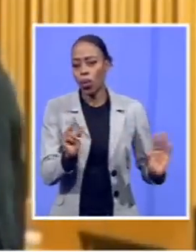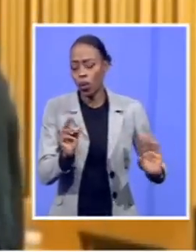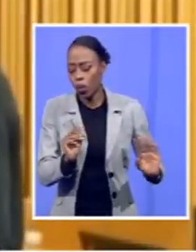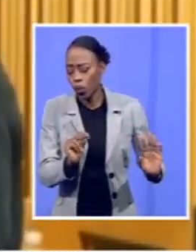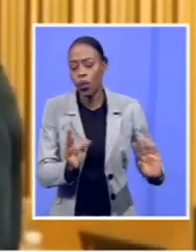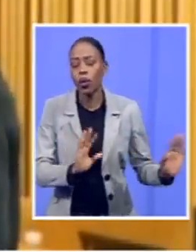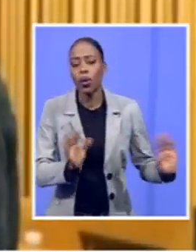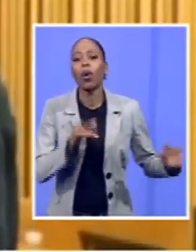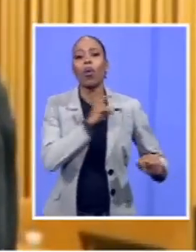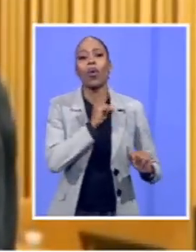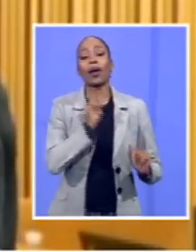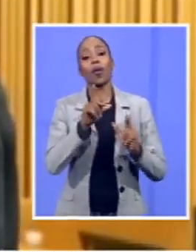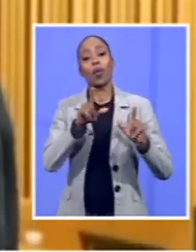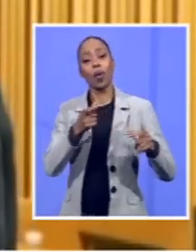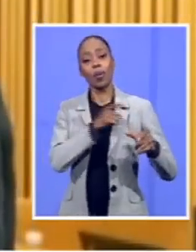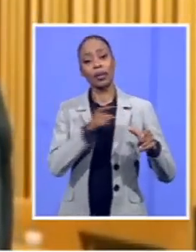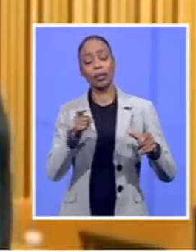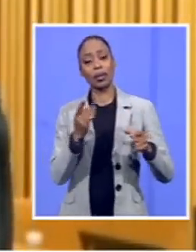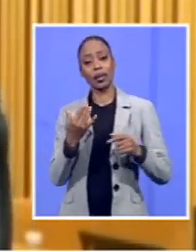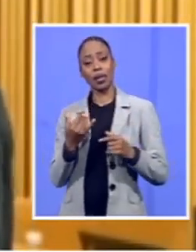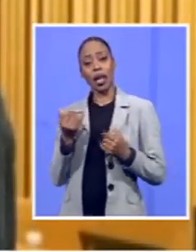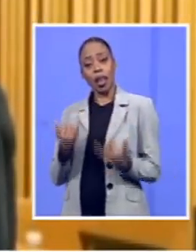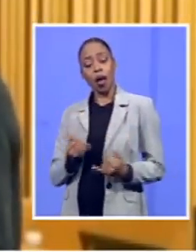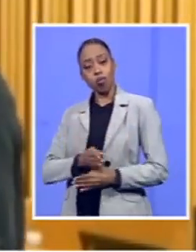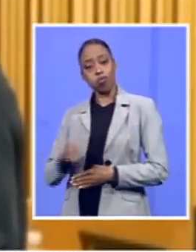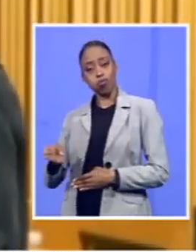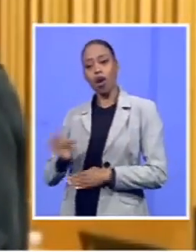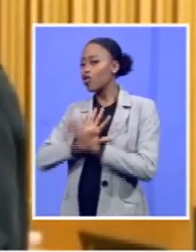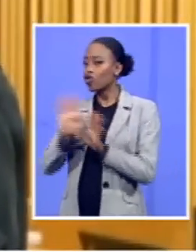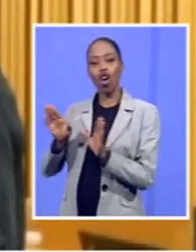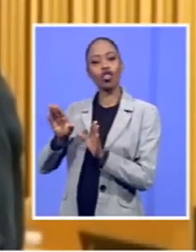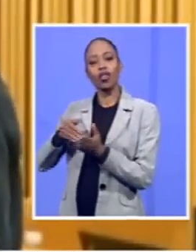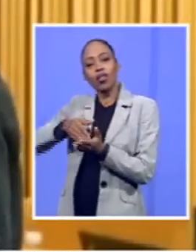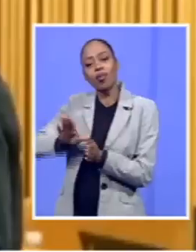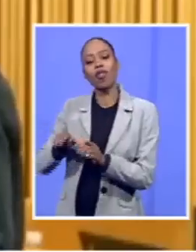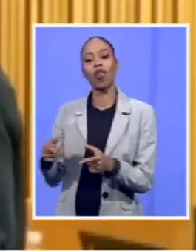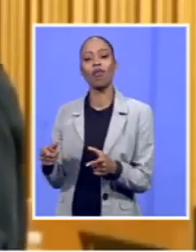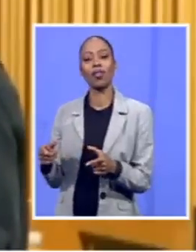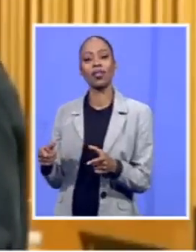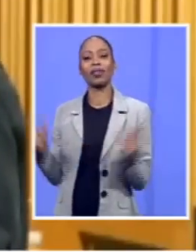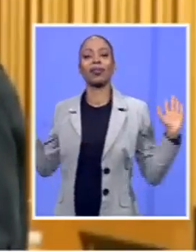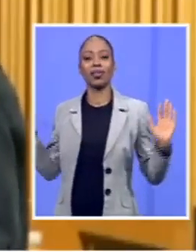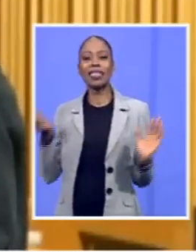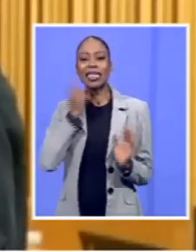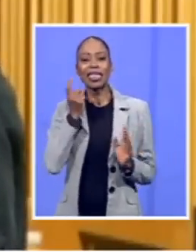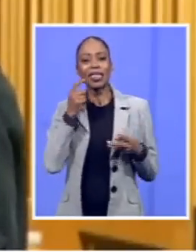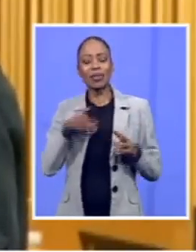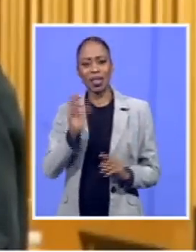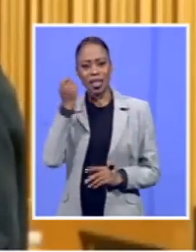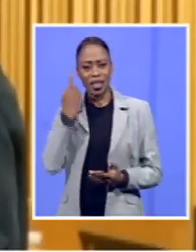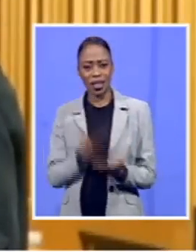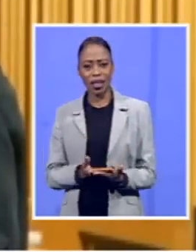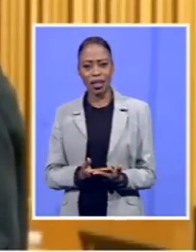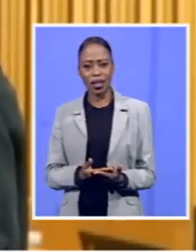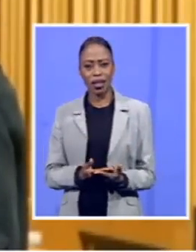It's because the committee that is sitting is not a removal committee. That's the easier way to understand it. Another way of saying that there